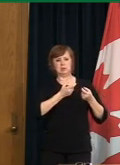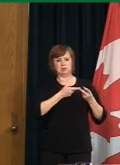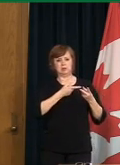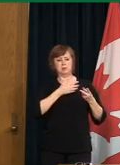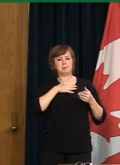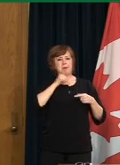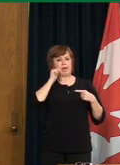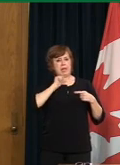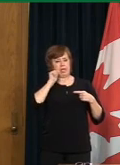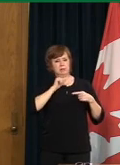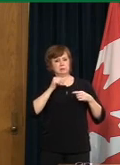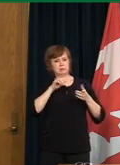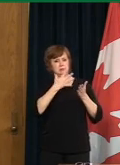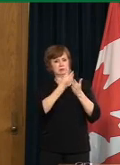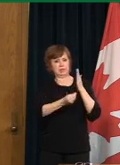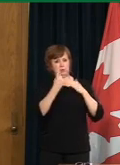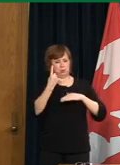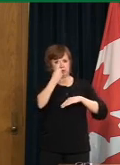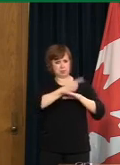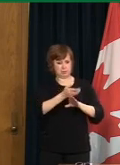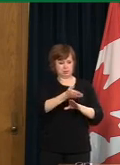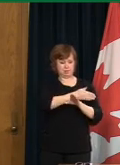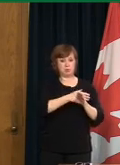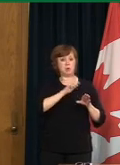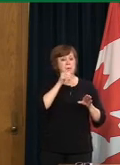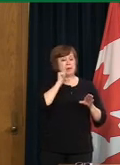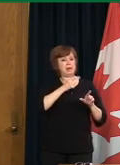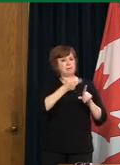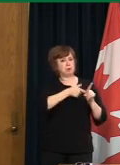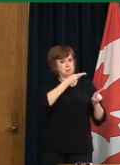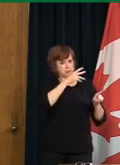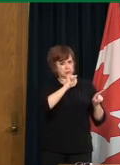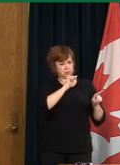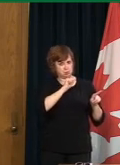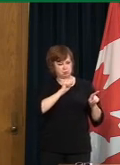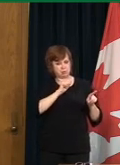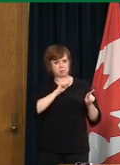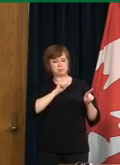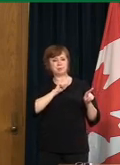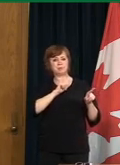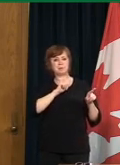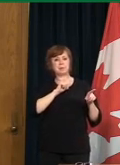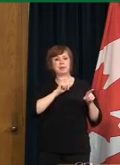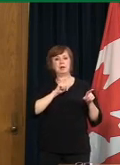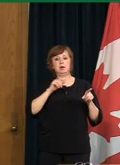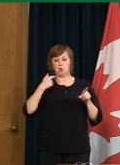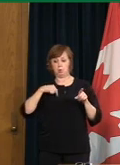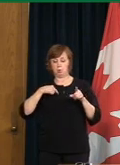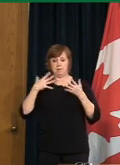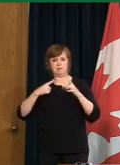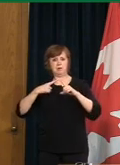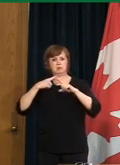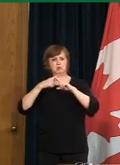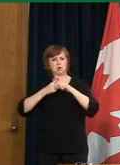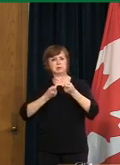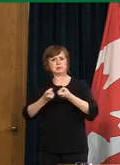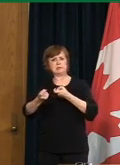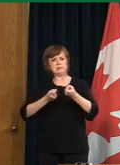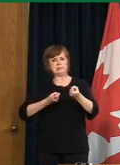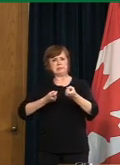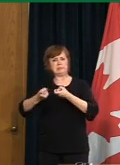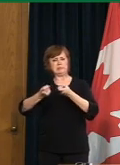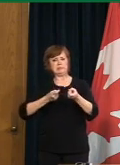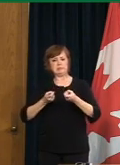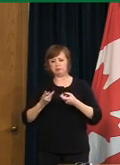an aunt the day previous that lived in Prince Albert, and upon completion of our cross-country skiing,